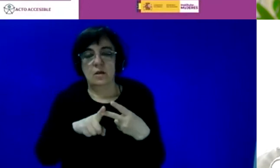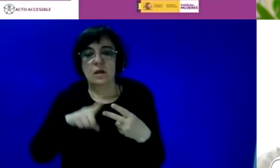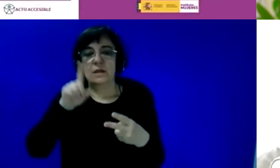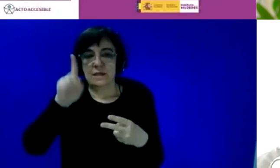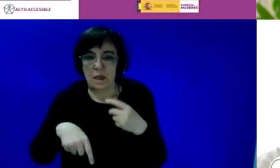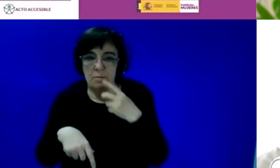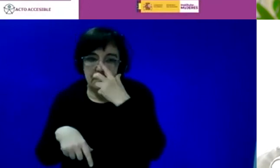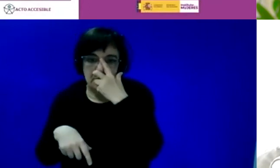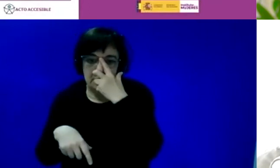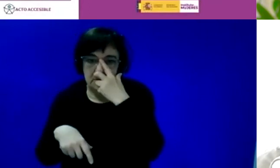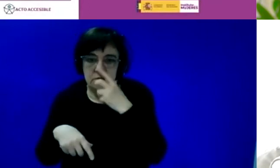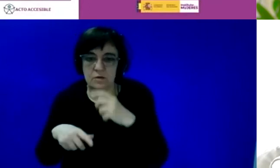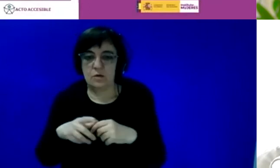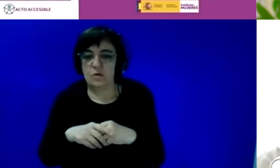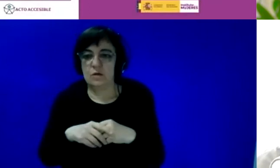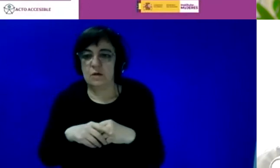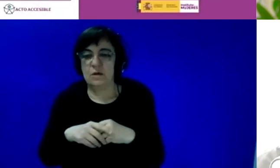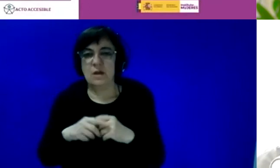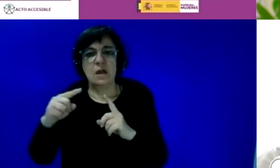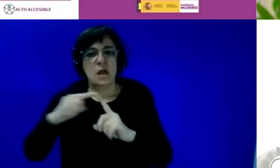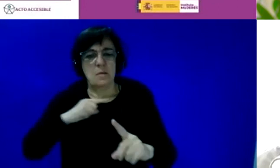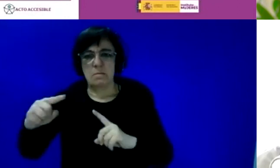This is one of the questions that